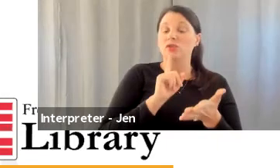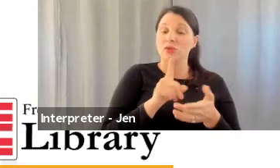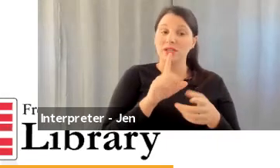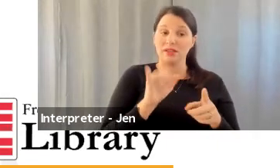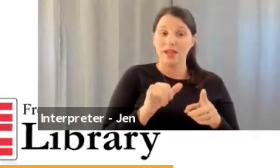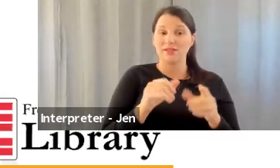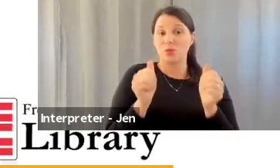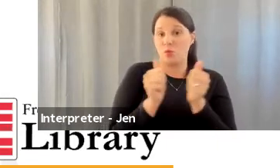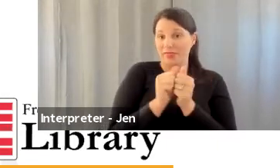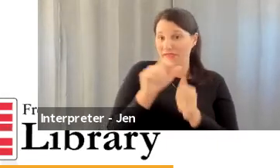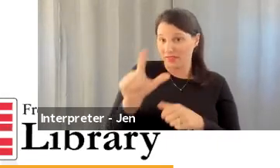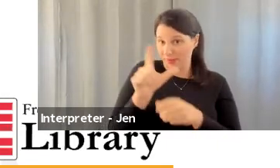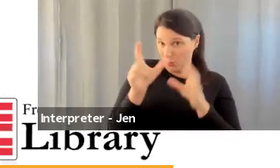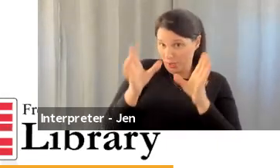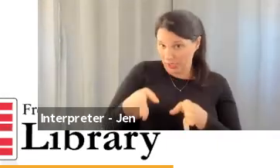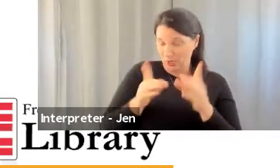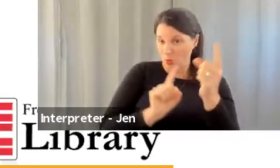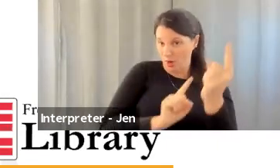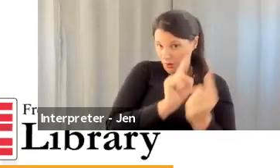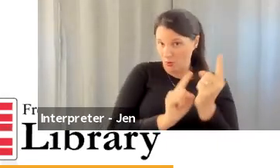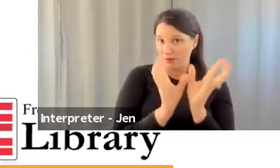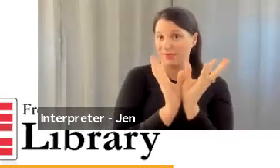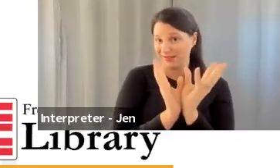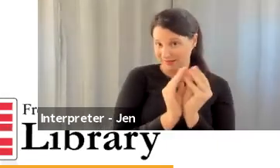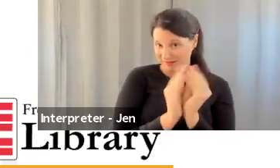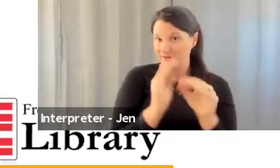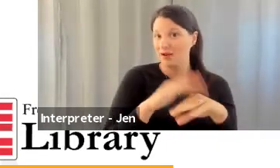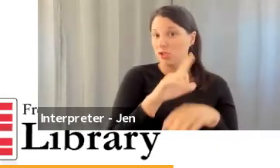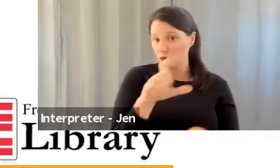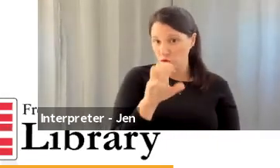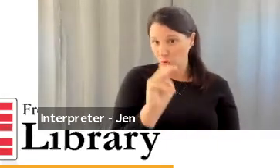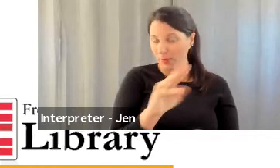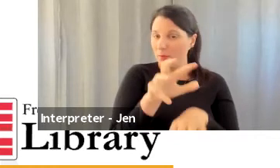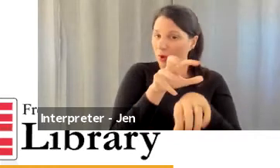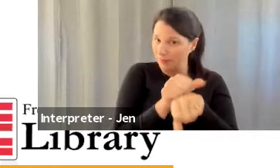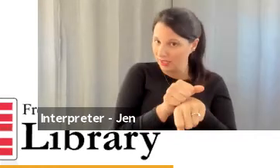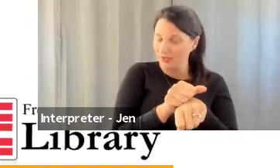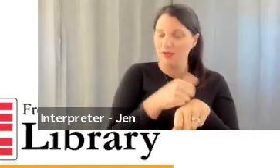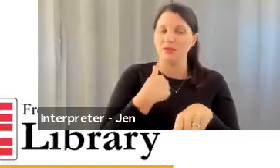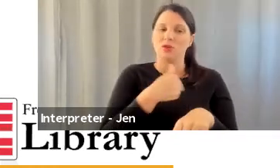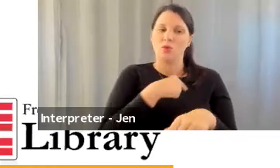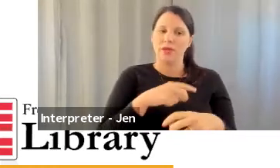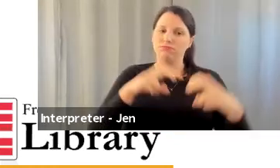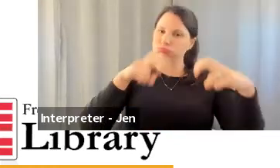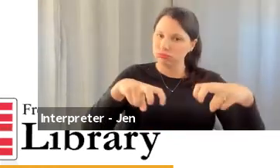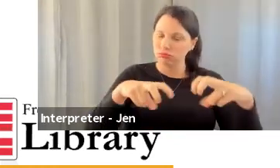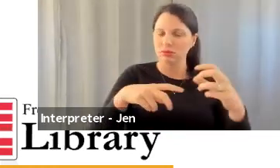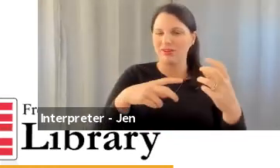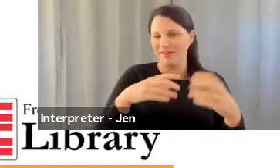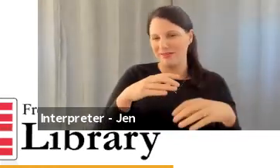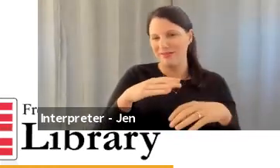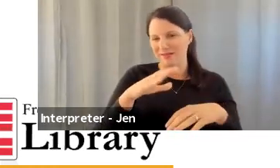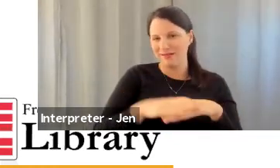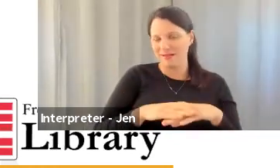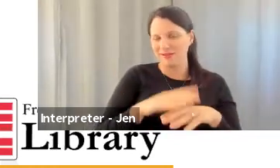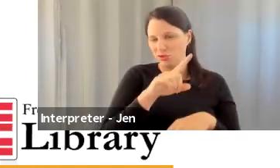again, but these are where you make an appointment, and we really sit down with you one-on-one and help you do much more